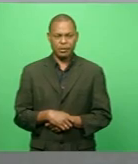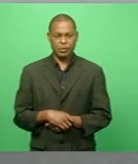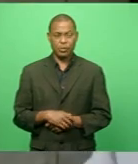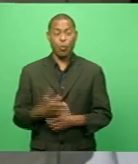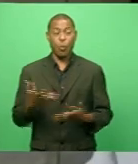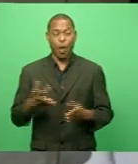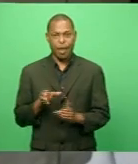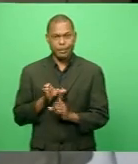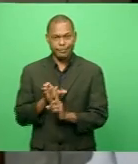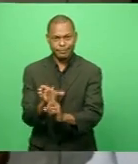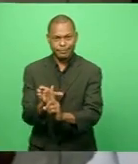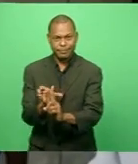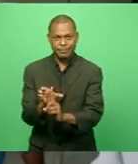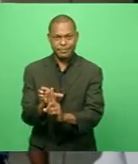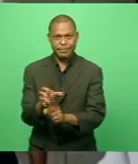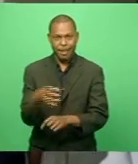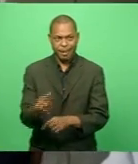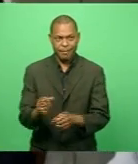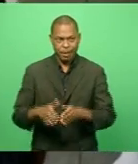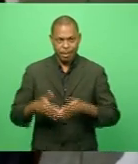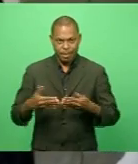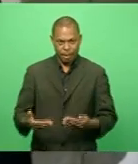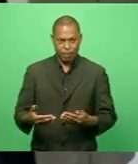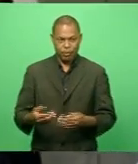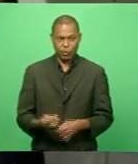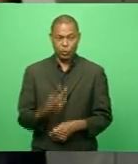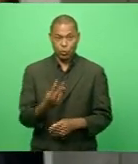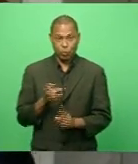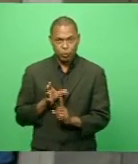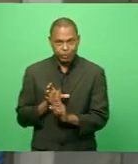area of the bay. 2 cases, border quarantine cases.